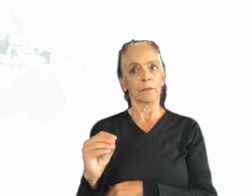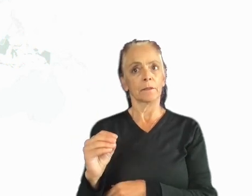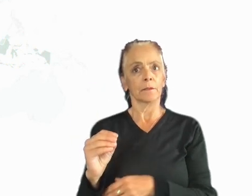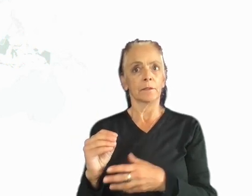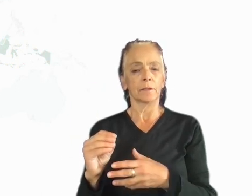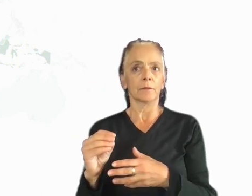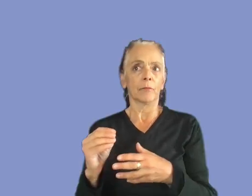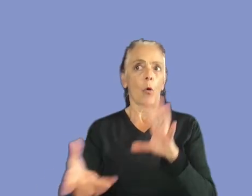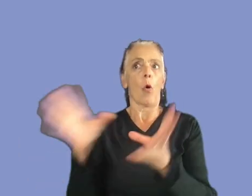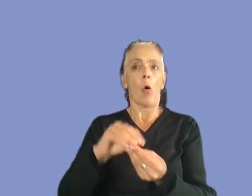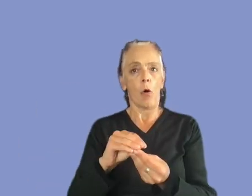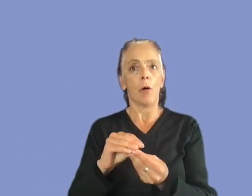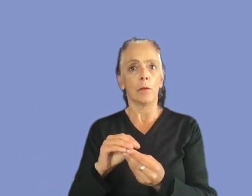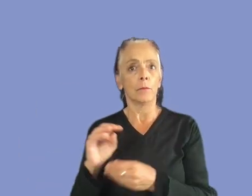Muslims.